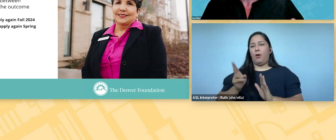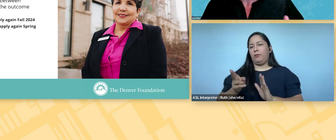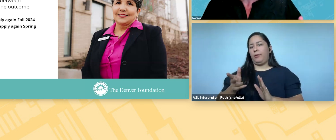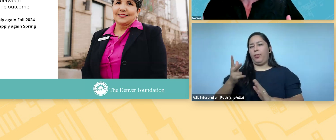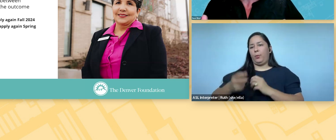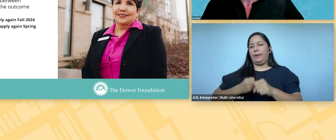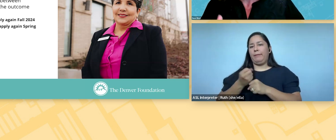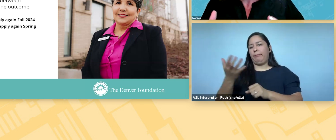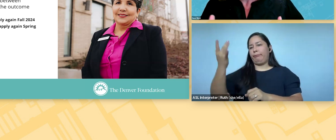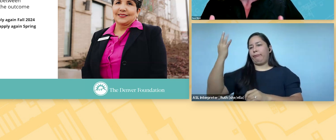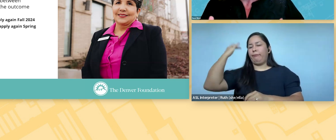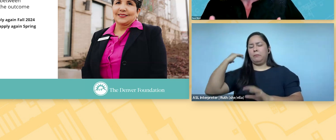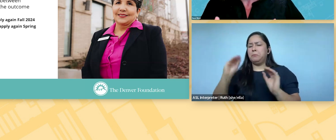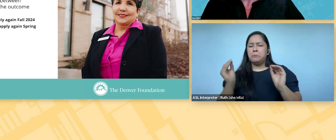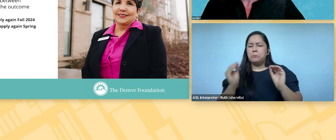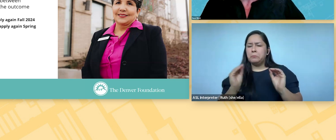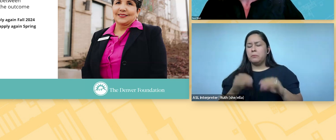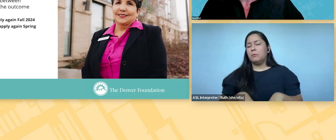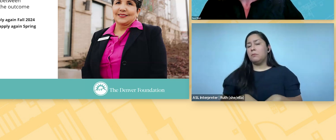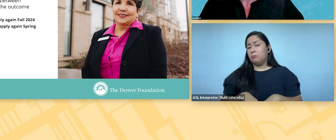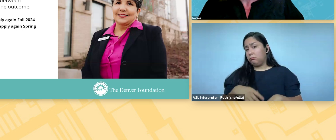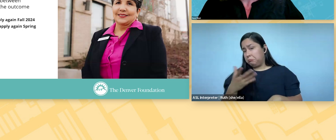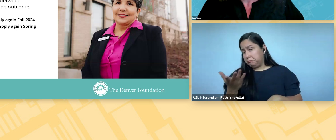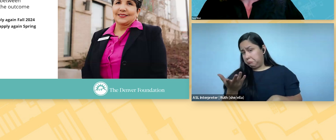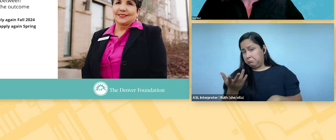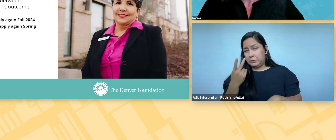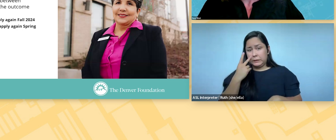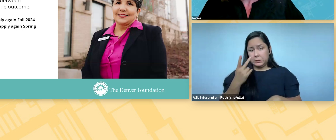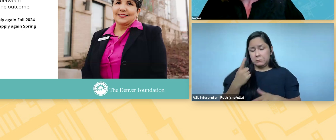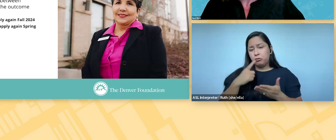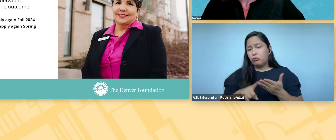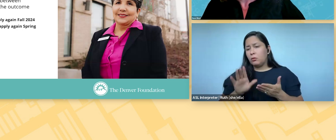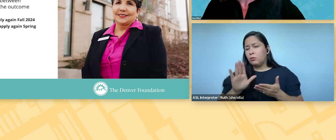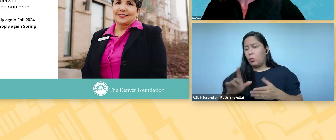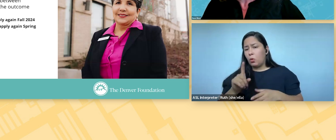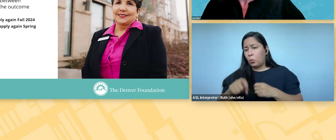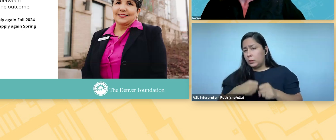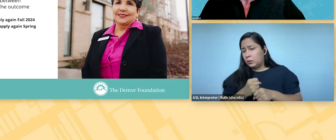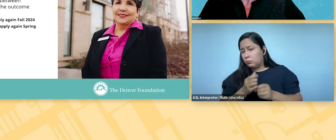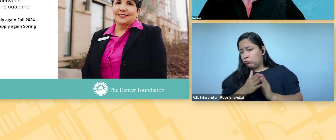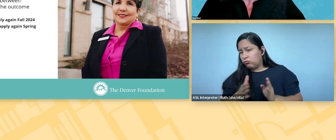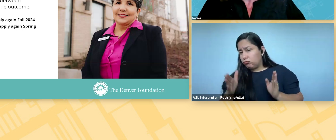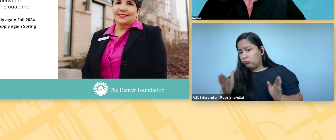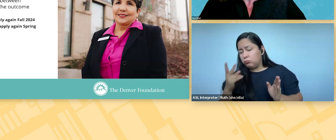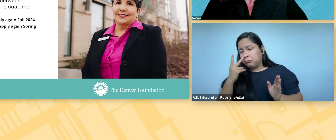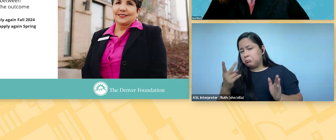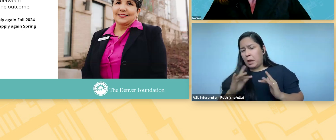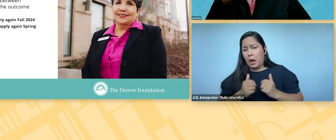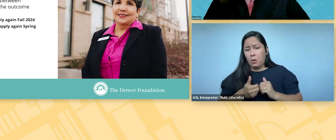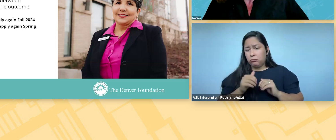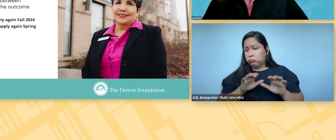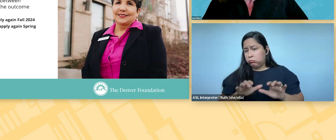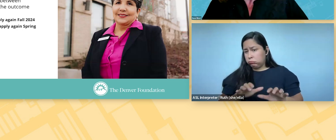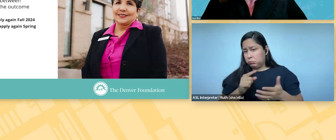financial statements. We're just looking at, can you do the work in the period of time that you're suggesting you'll do the work in? And